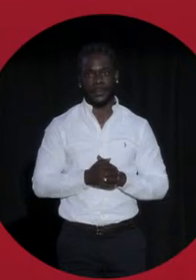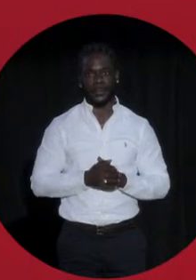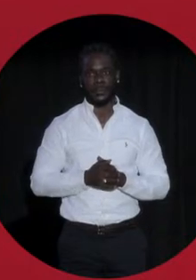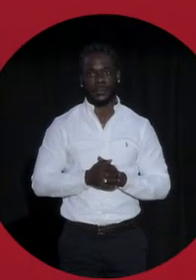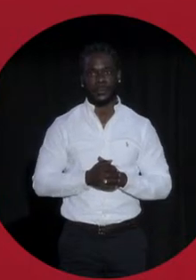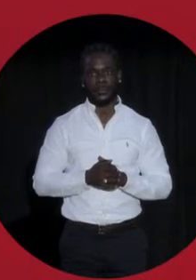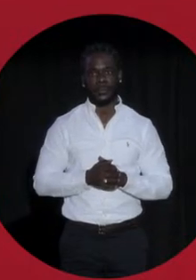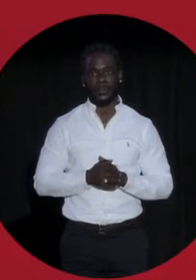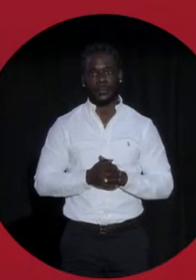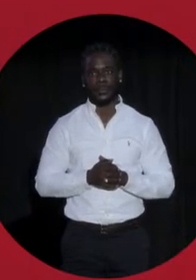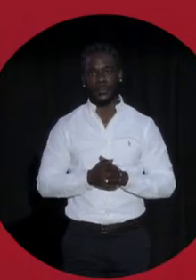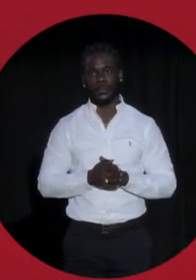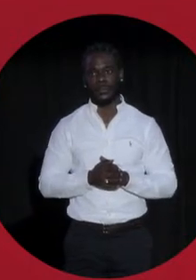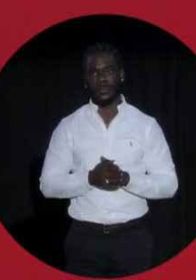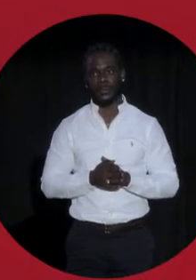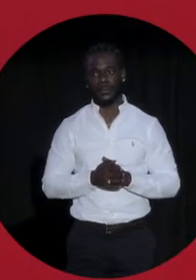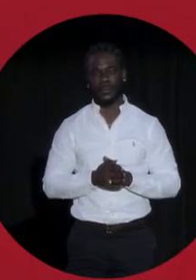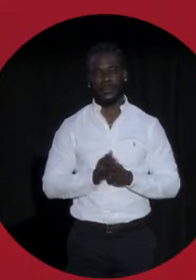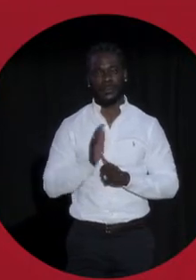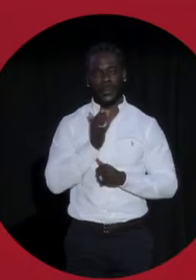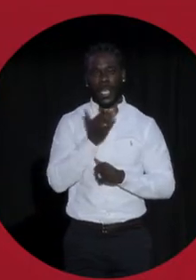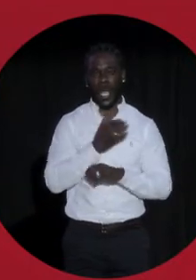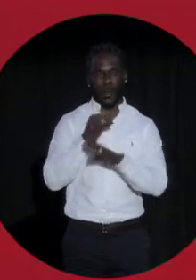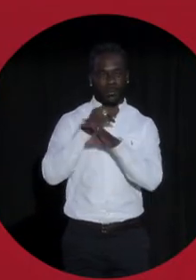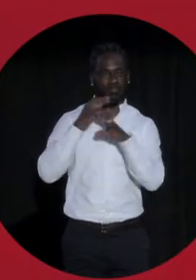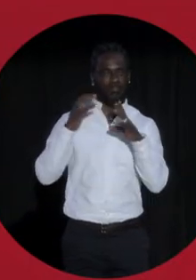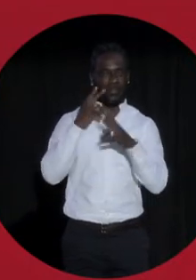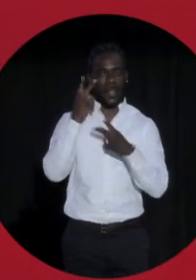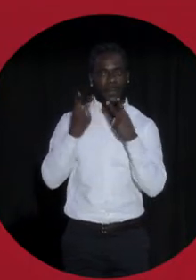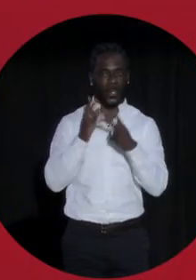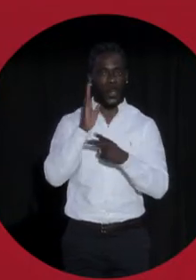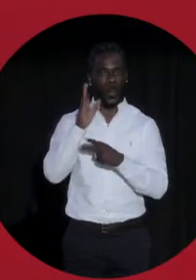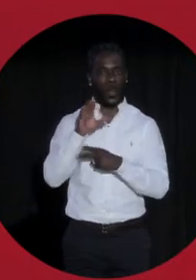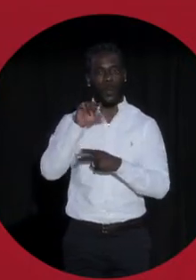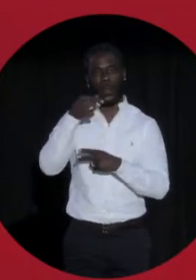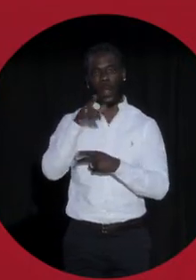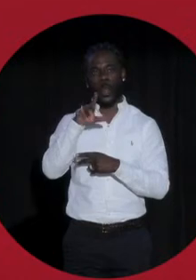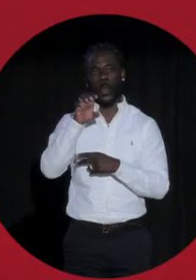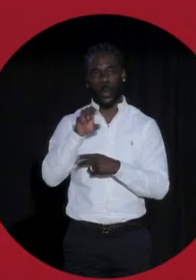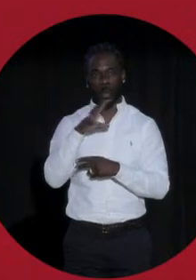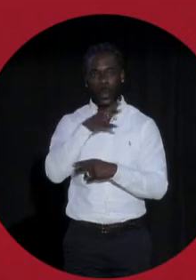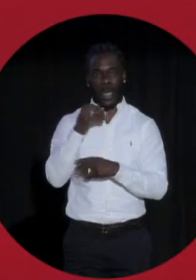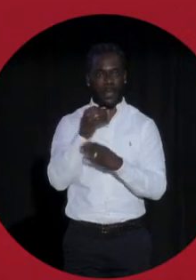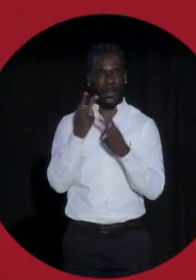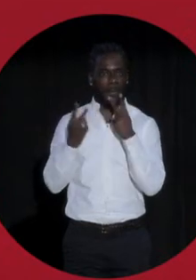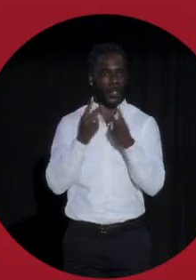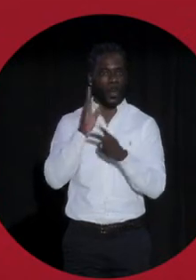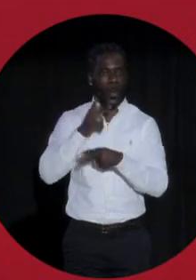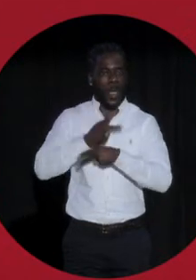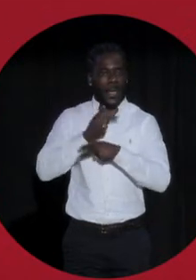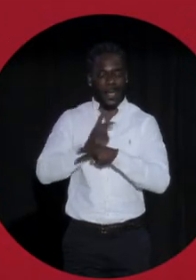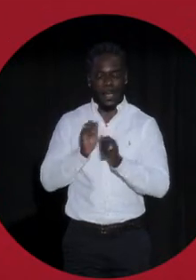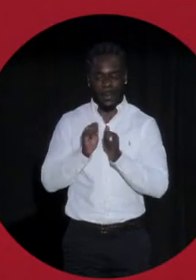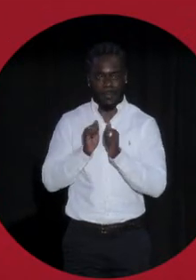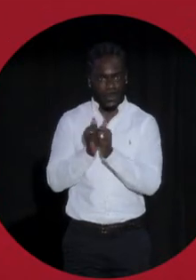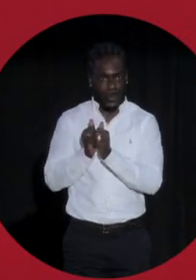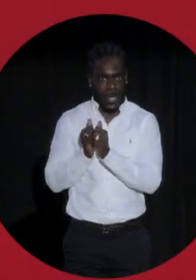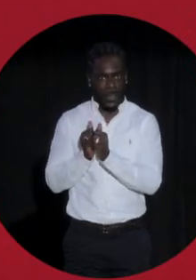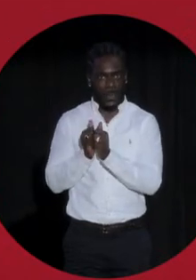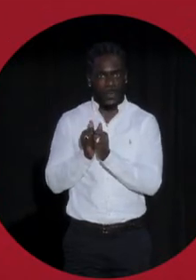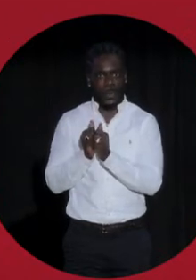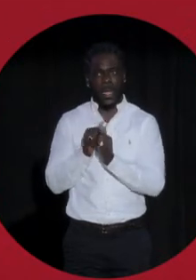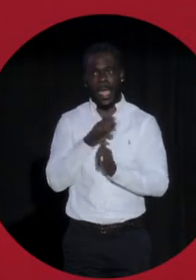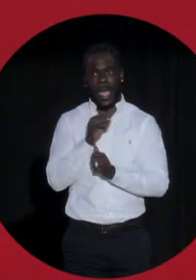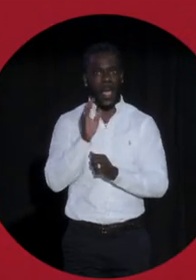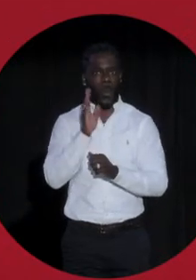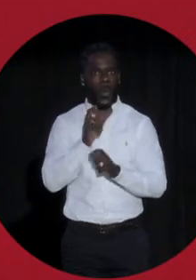six, shared vision will be the glue and the disciplinarian to keep us together, and shared vision will also